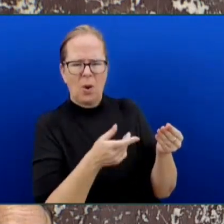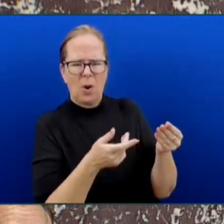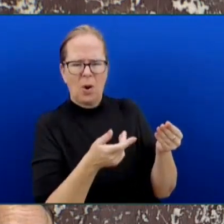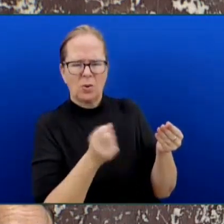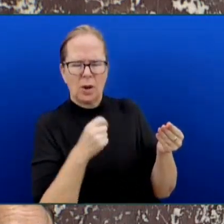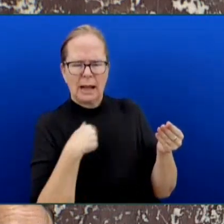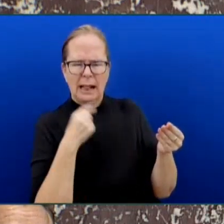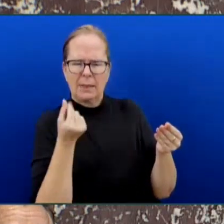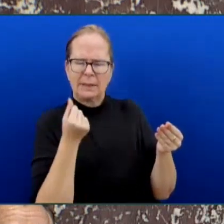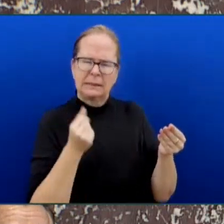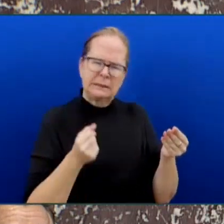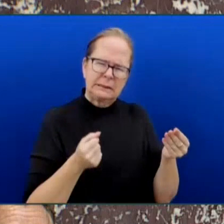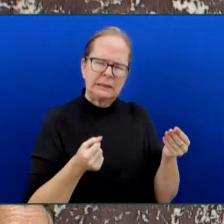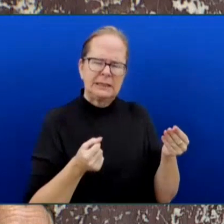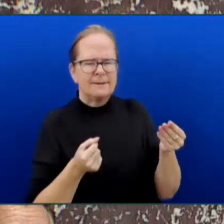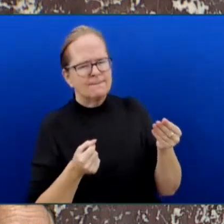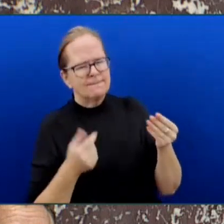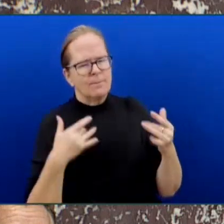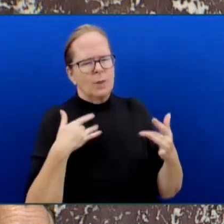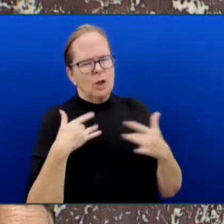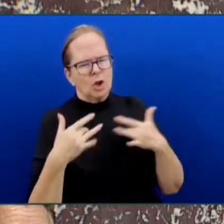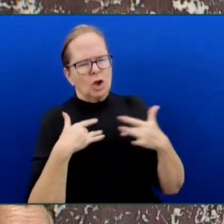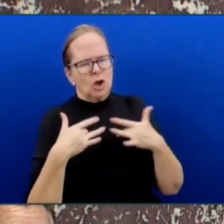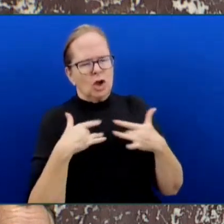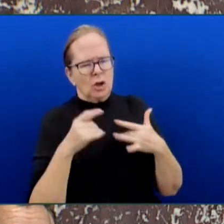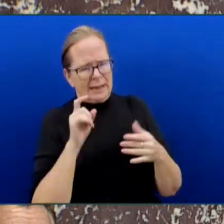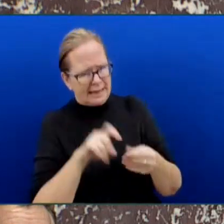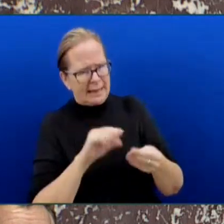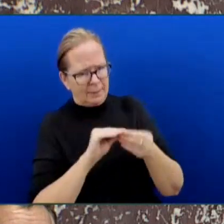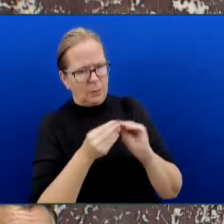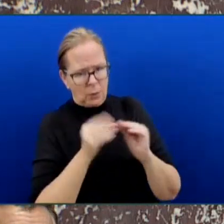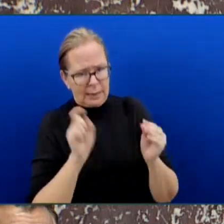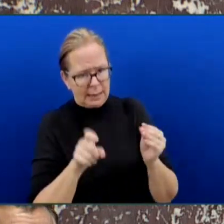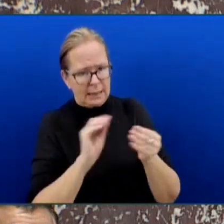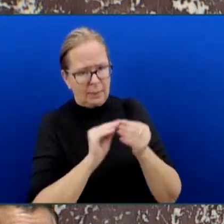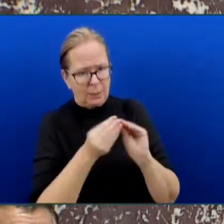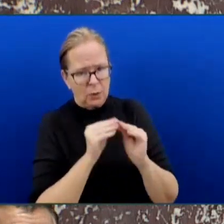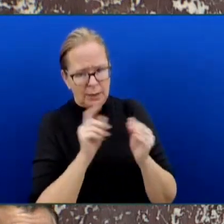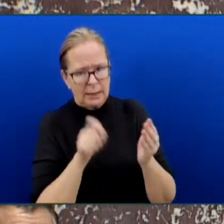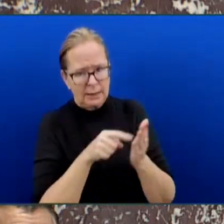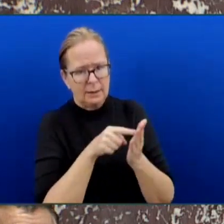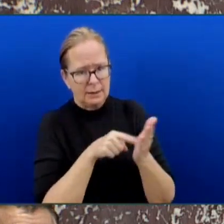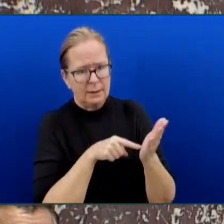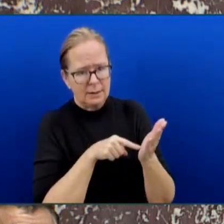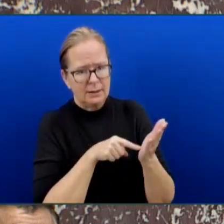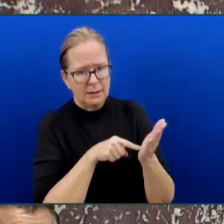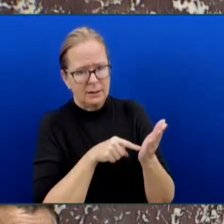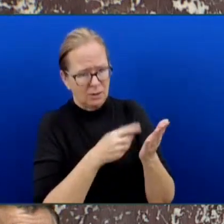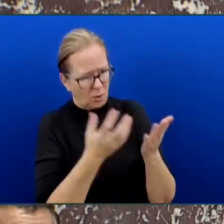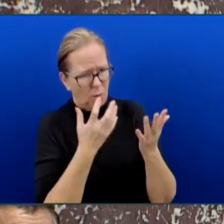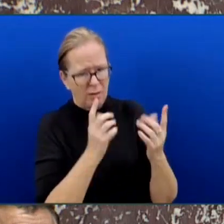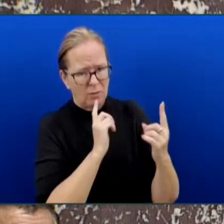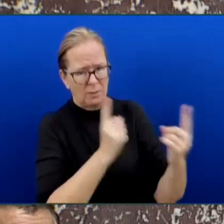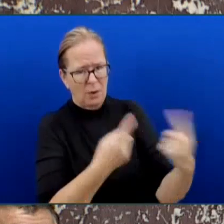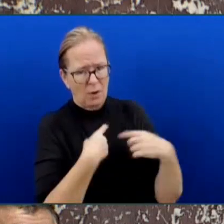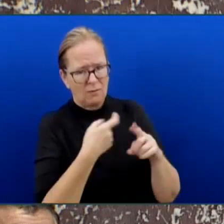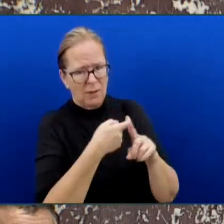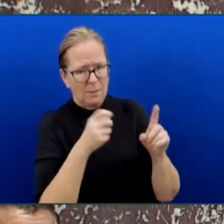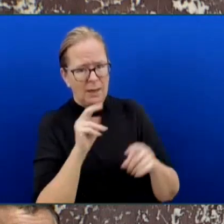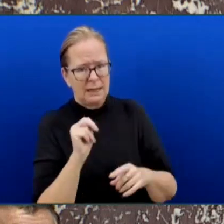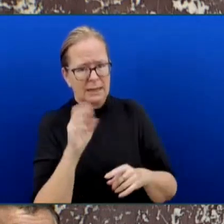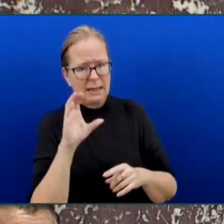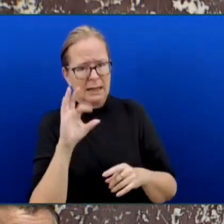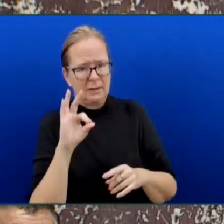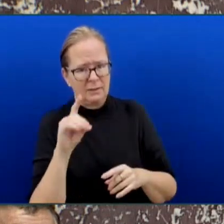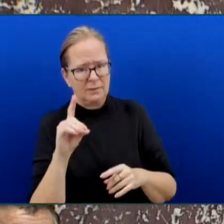the opposition members to still hear from MCFD on the public record, have the public be